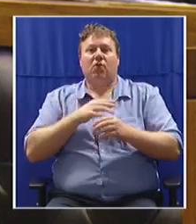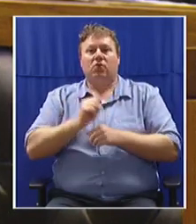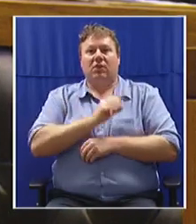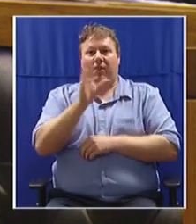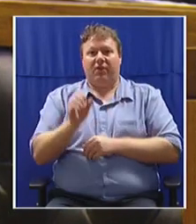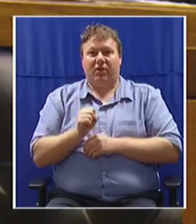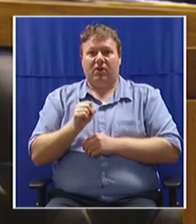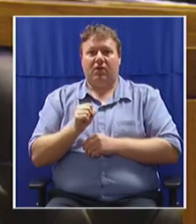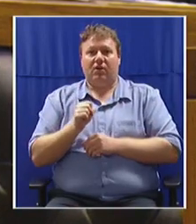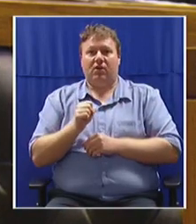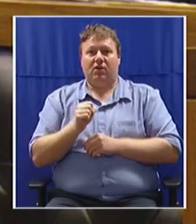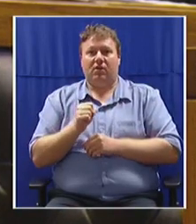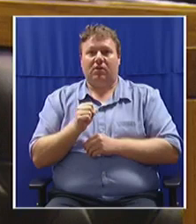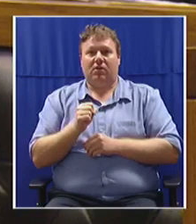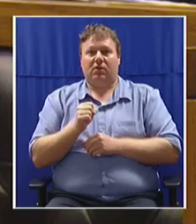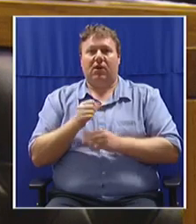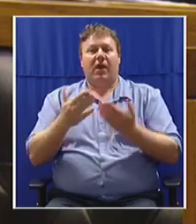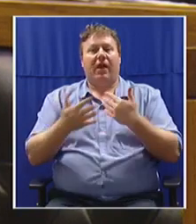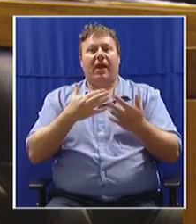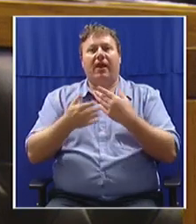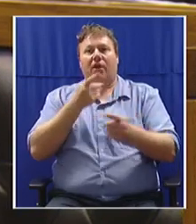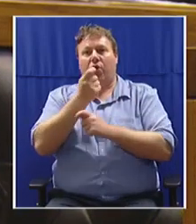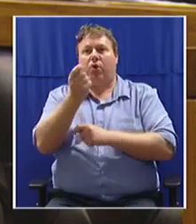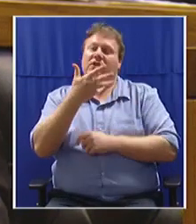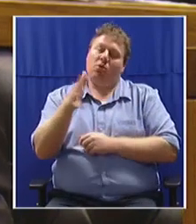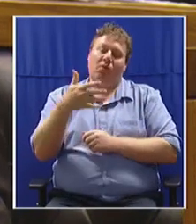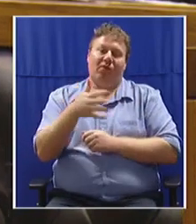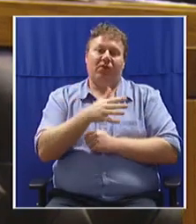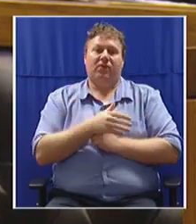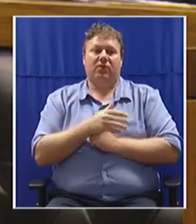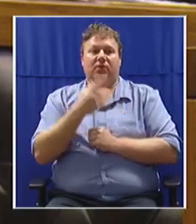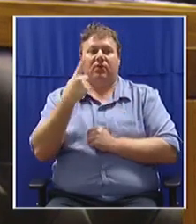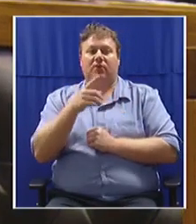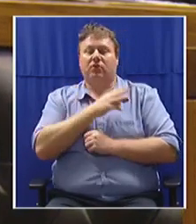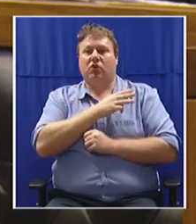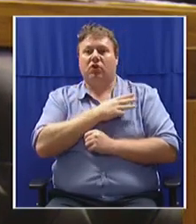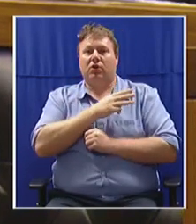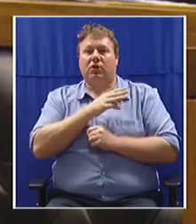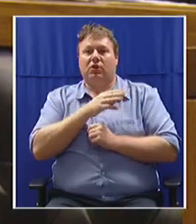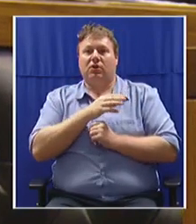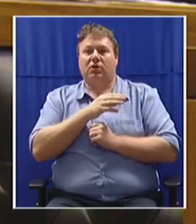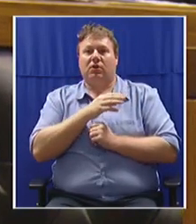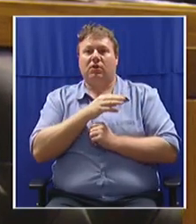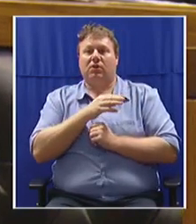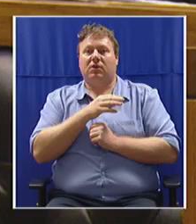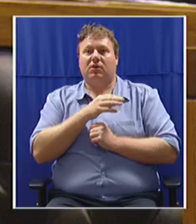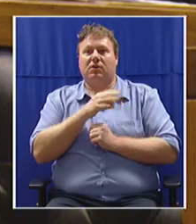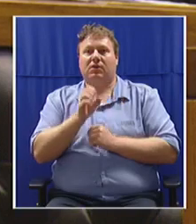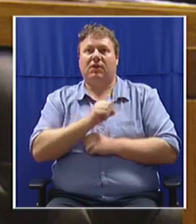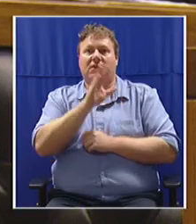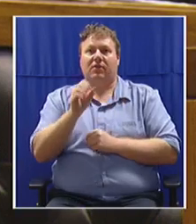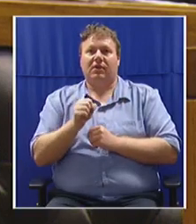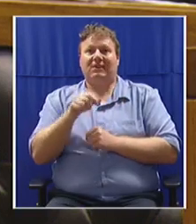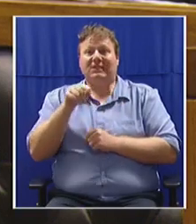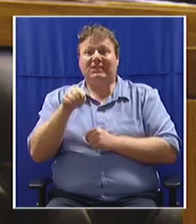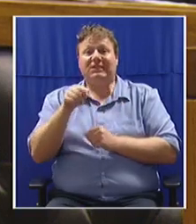or combating of any threat to the security of the Republic, such law shall be deemed to